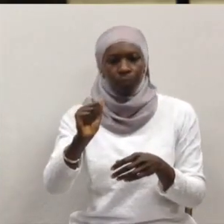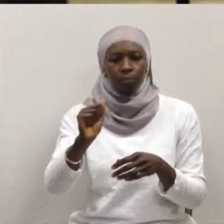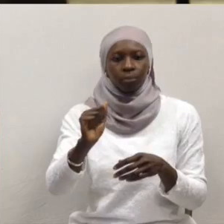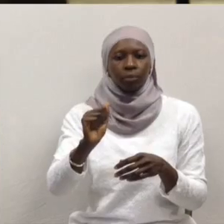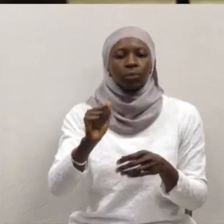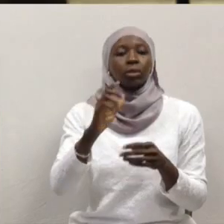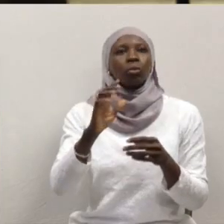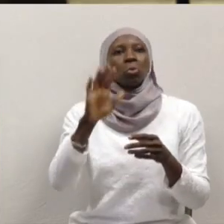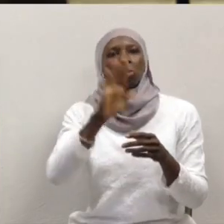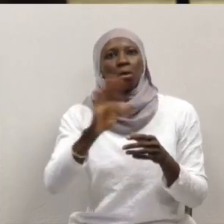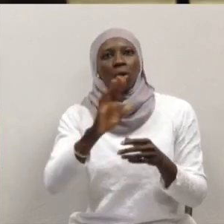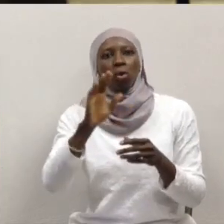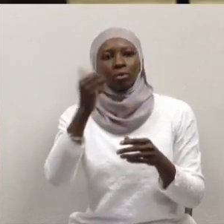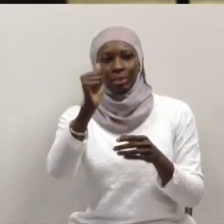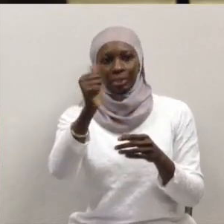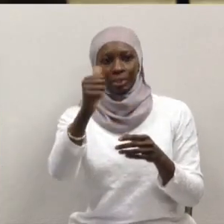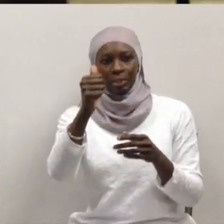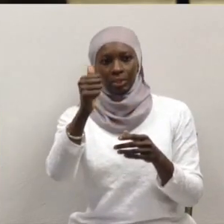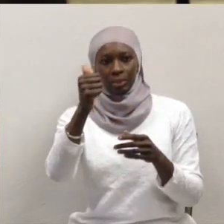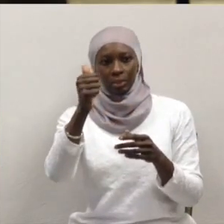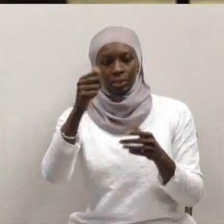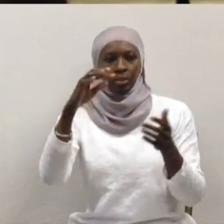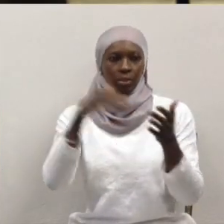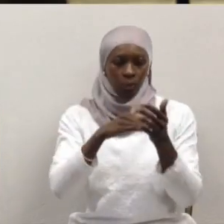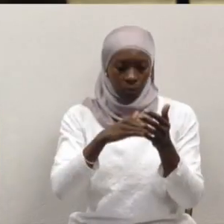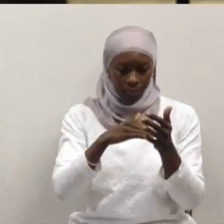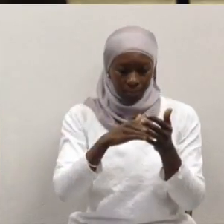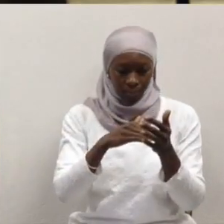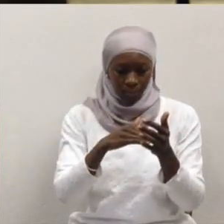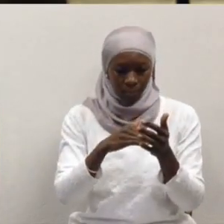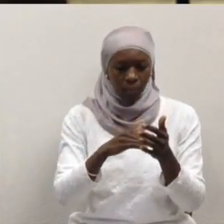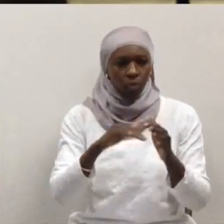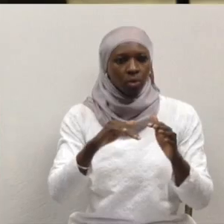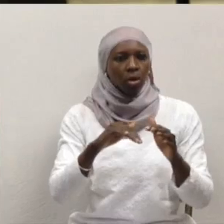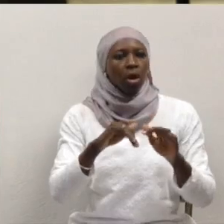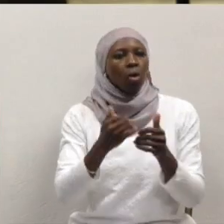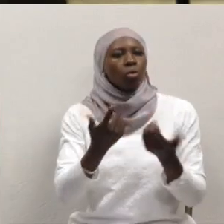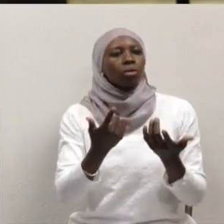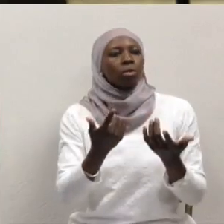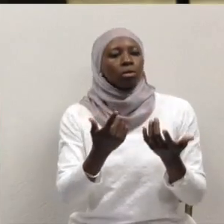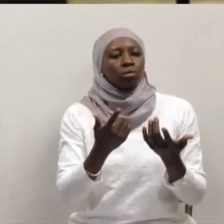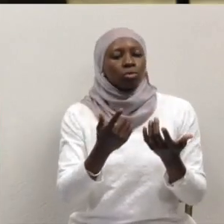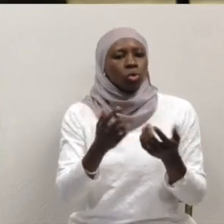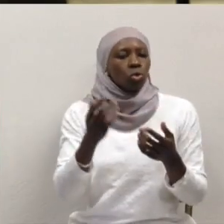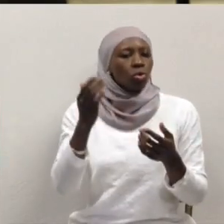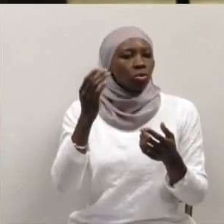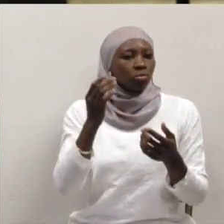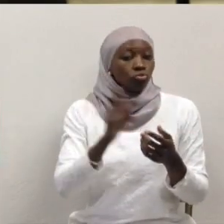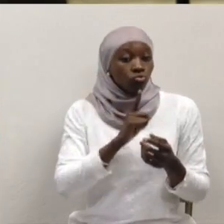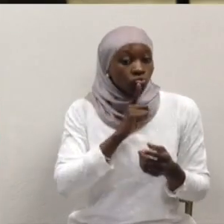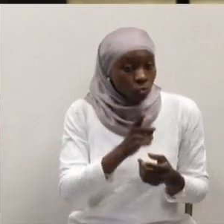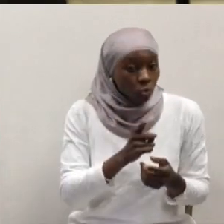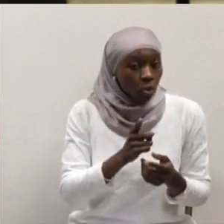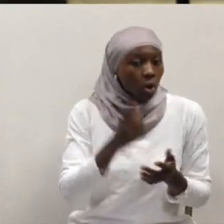they were 10,000. They were 10,000. How were they assured of what's going to